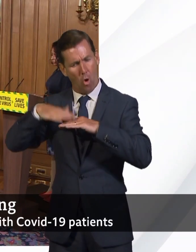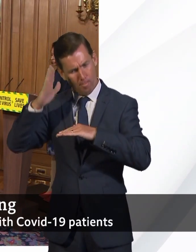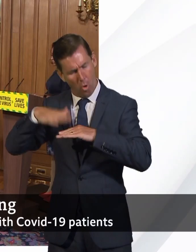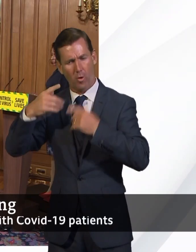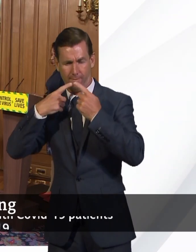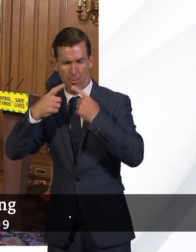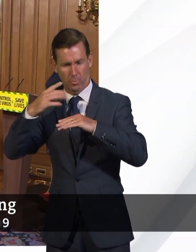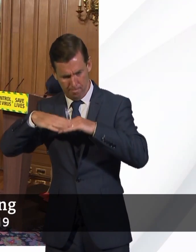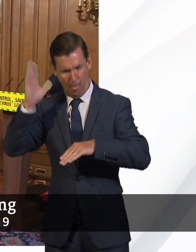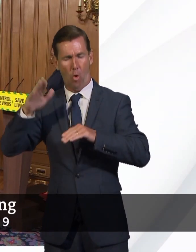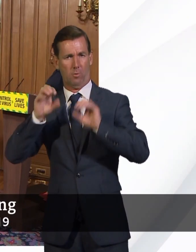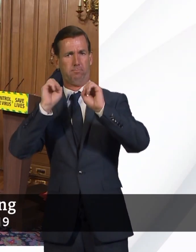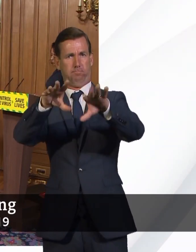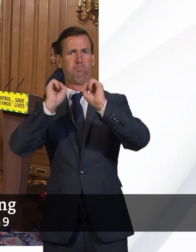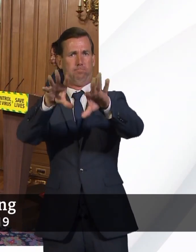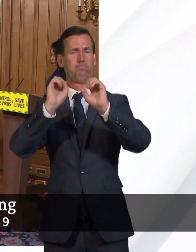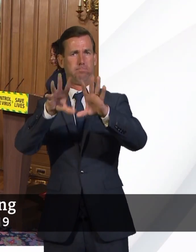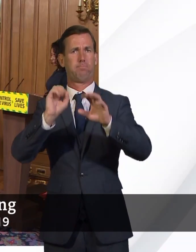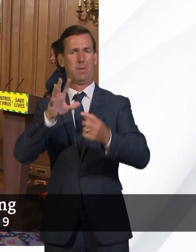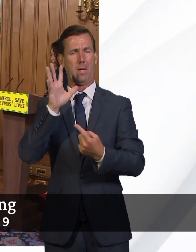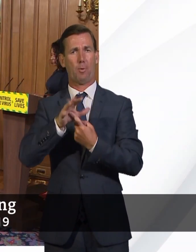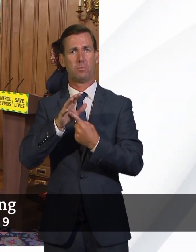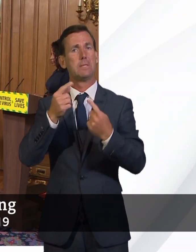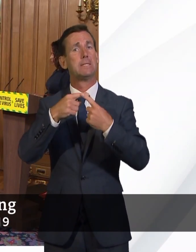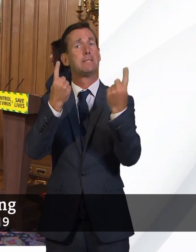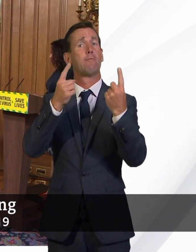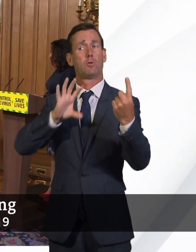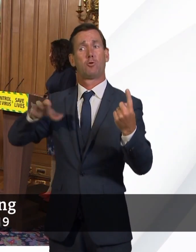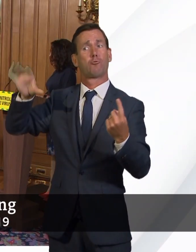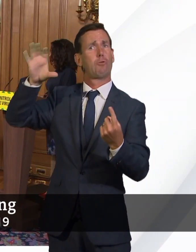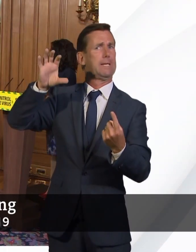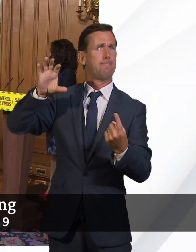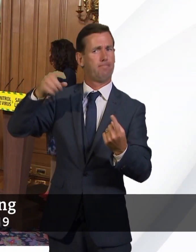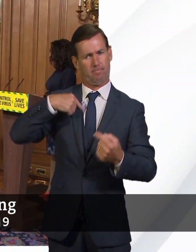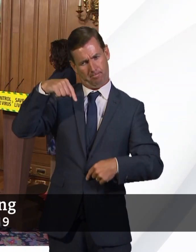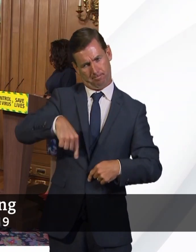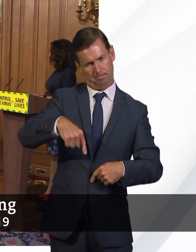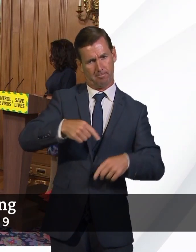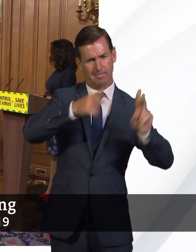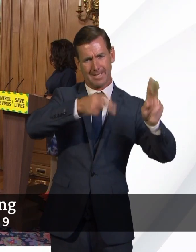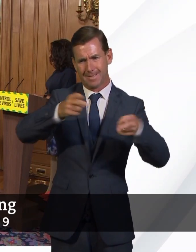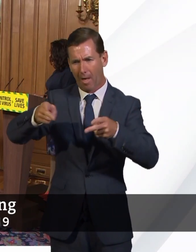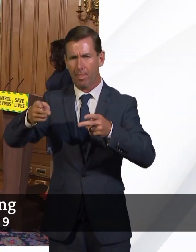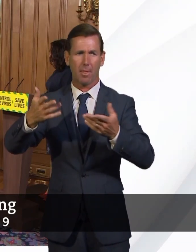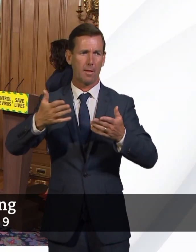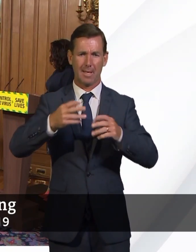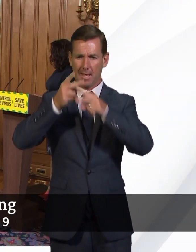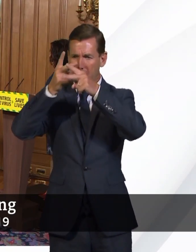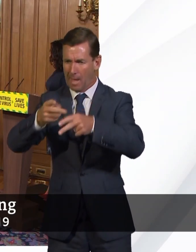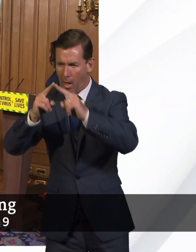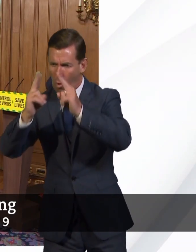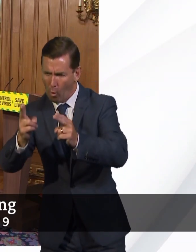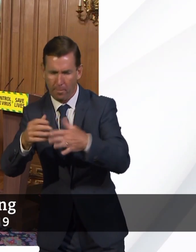the impact of coronavirus. You know, unlike many countries, we put deaths of people, whether they die in a care home or in the